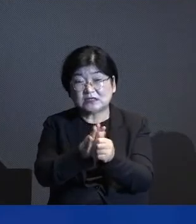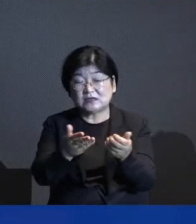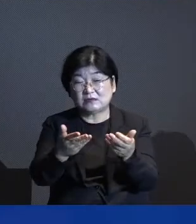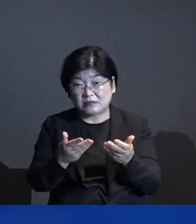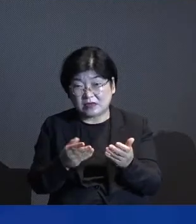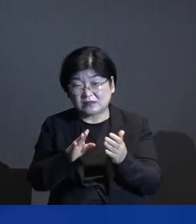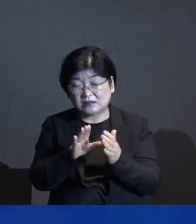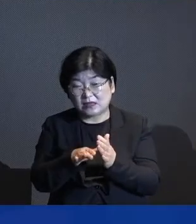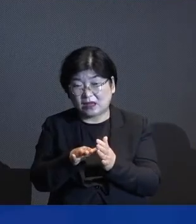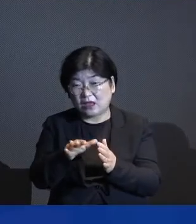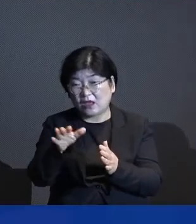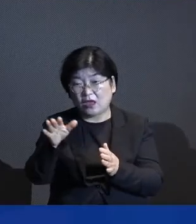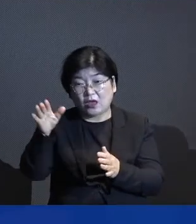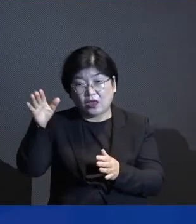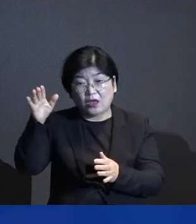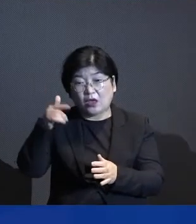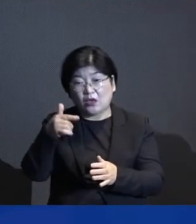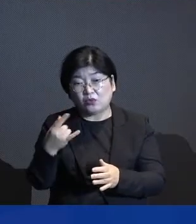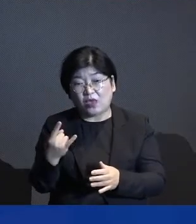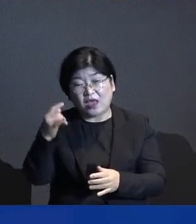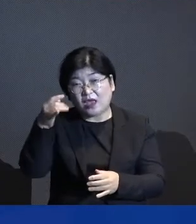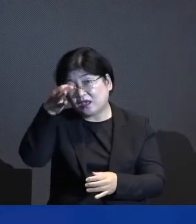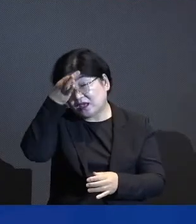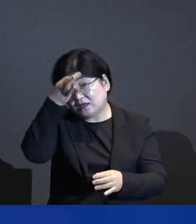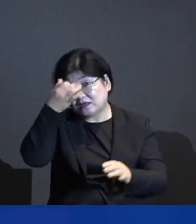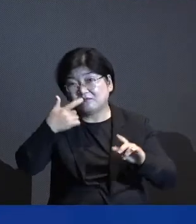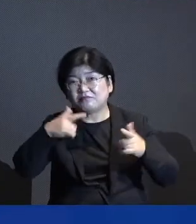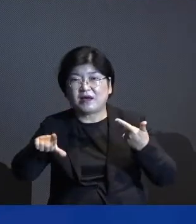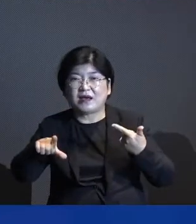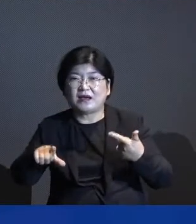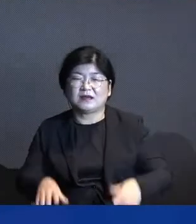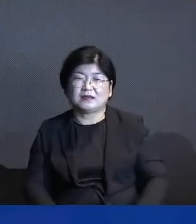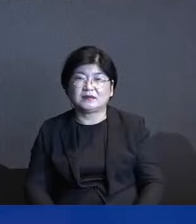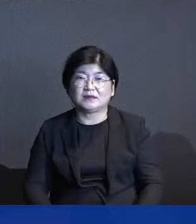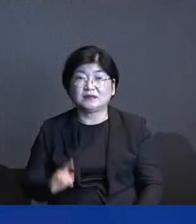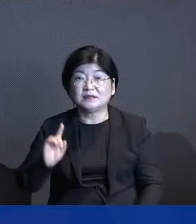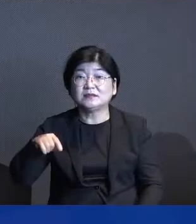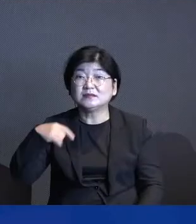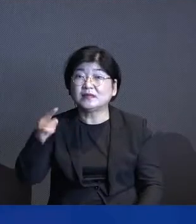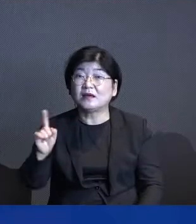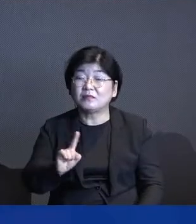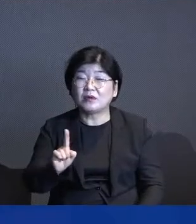So we'll go into mental health and brain function in the older people.